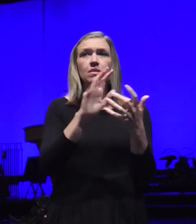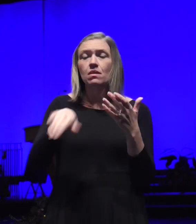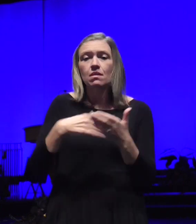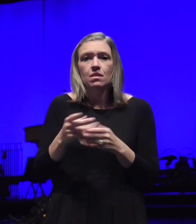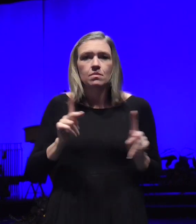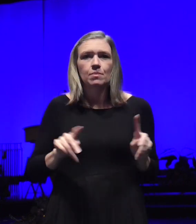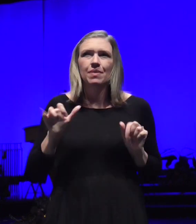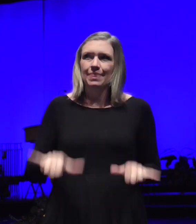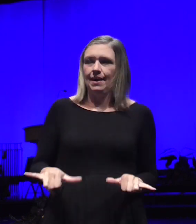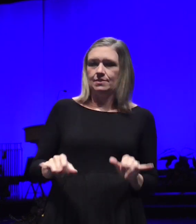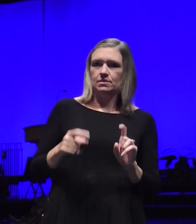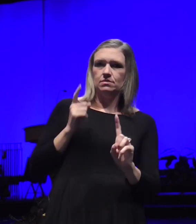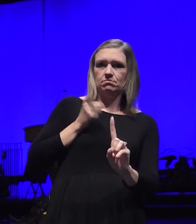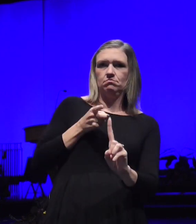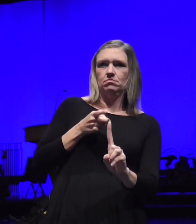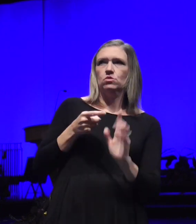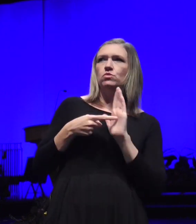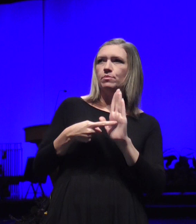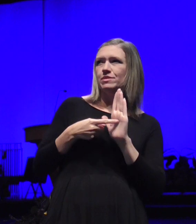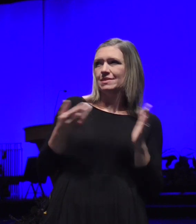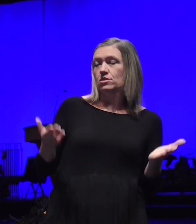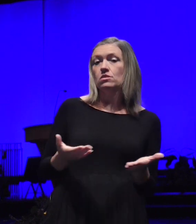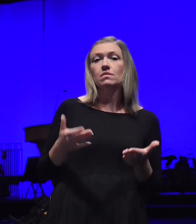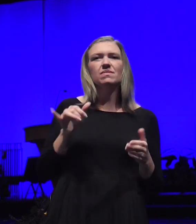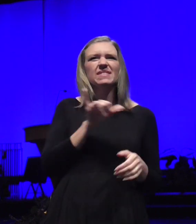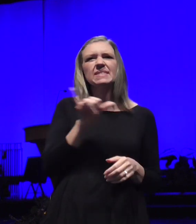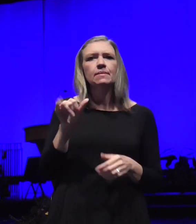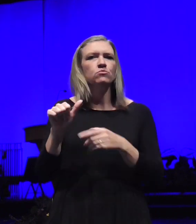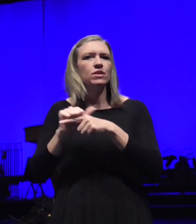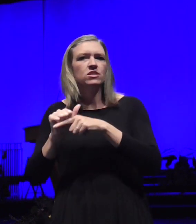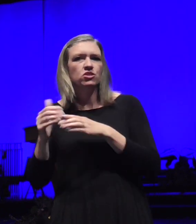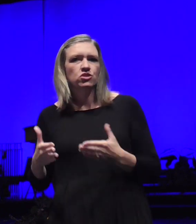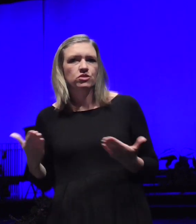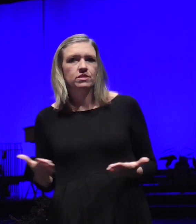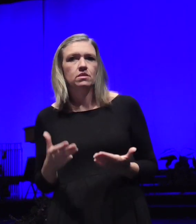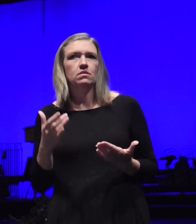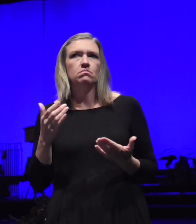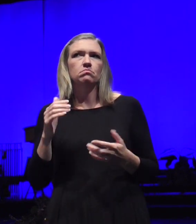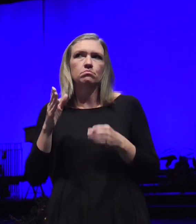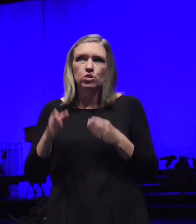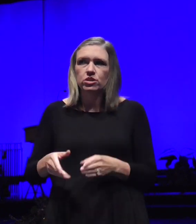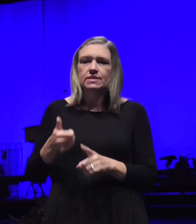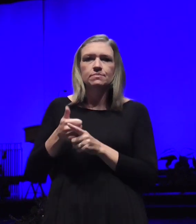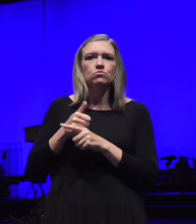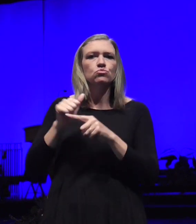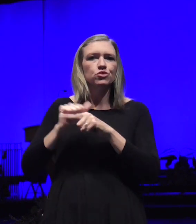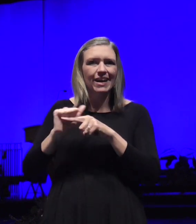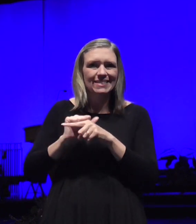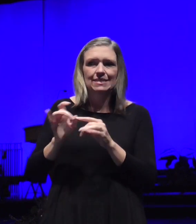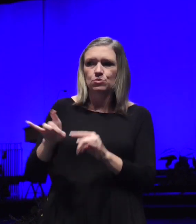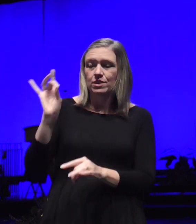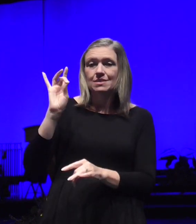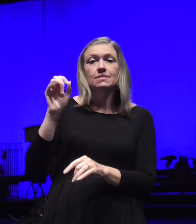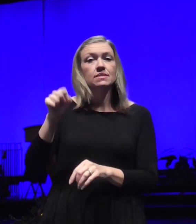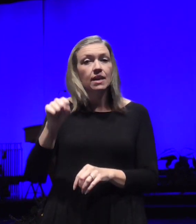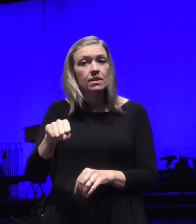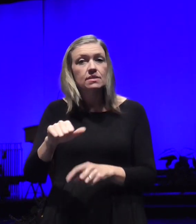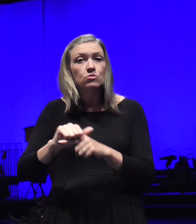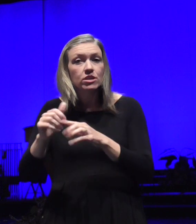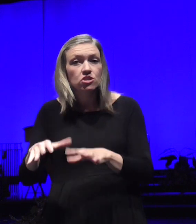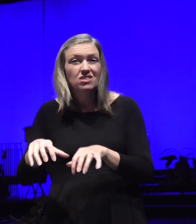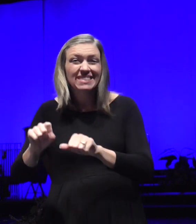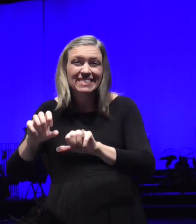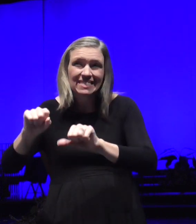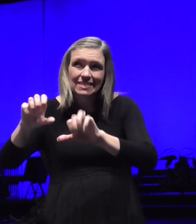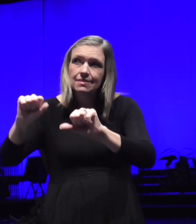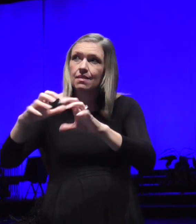all of us as practitioners here. A practitioner is someone who practices the presence. Yes, they've taken a lot of classes,